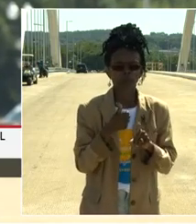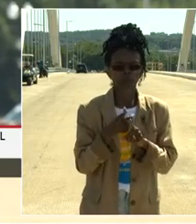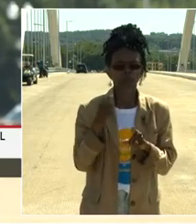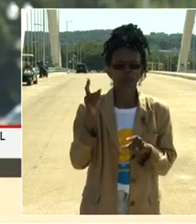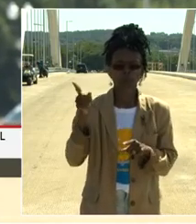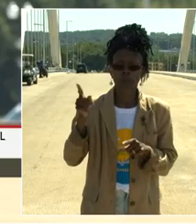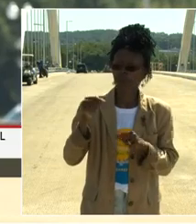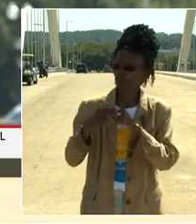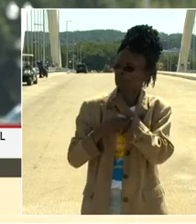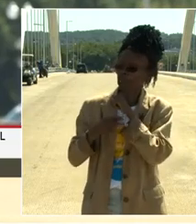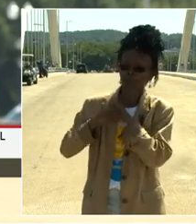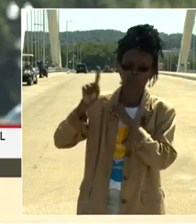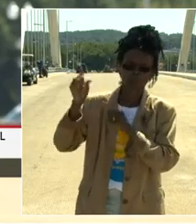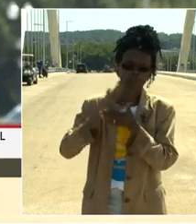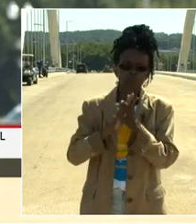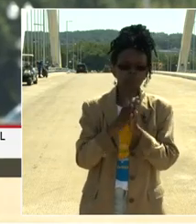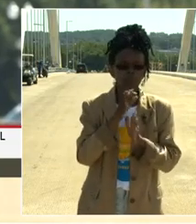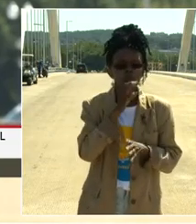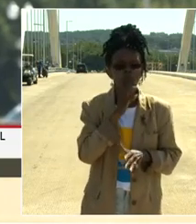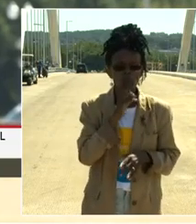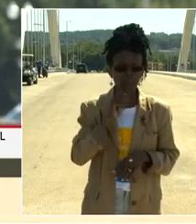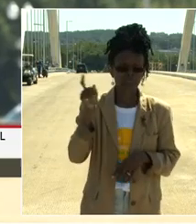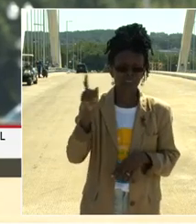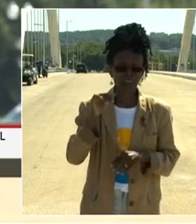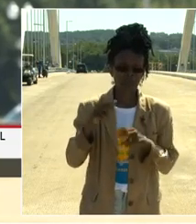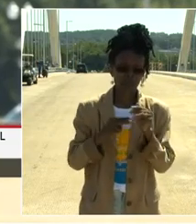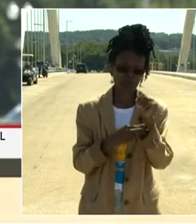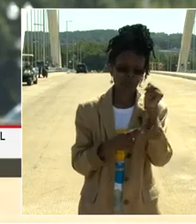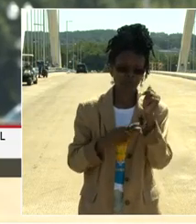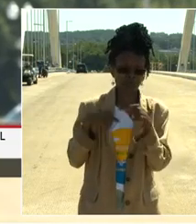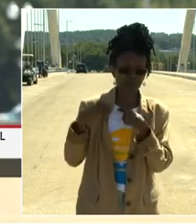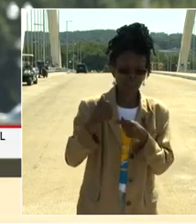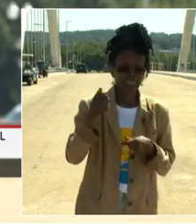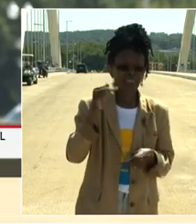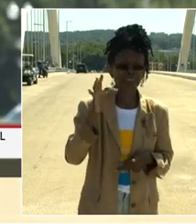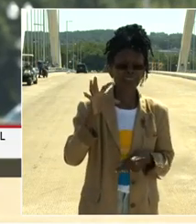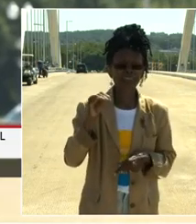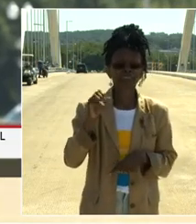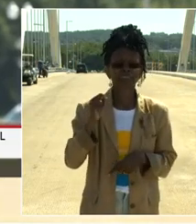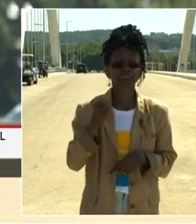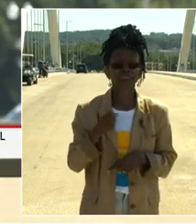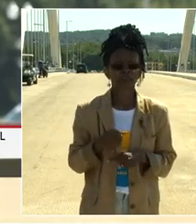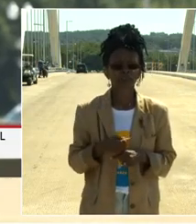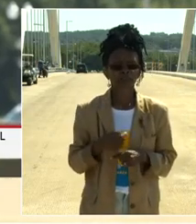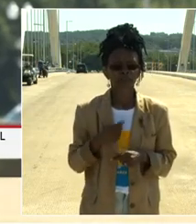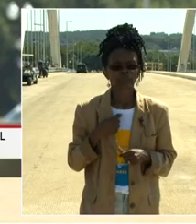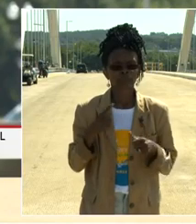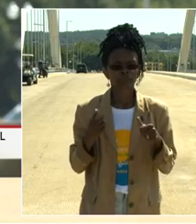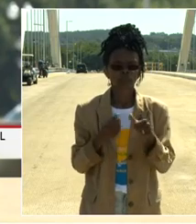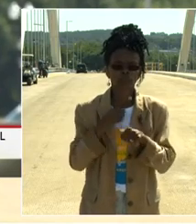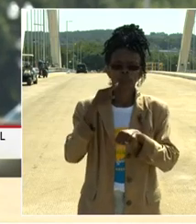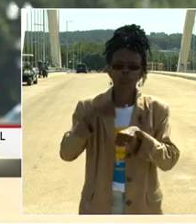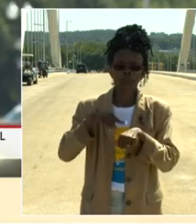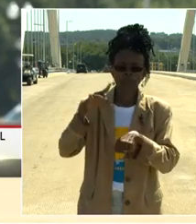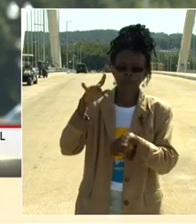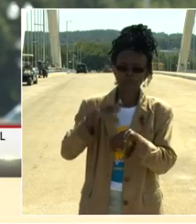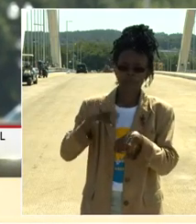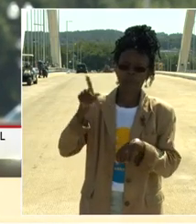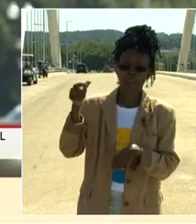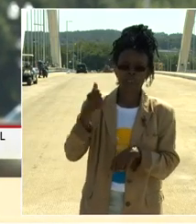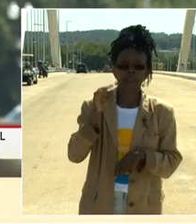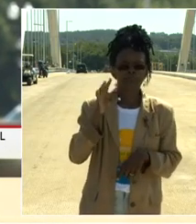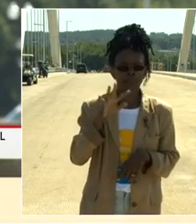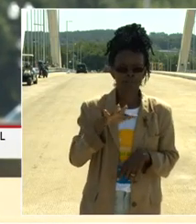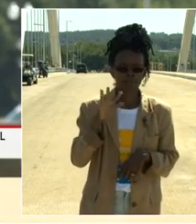1950, the first time I crossed it, by the way, was 1955. That's amazing in light of the fact I'm 50 years of